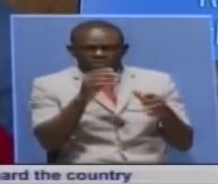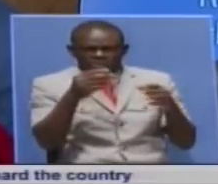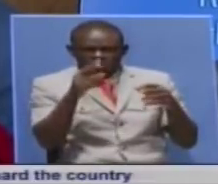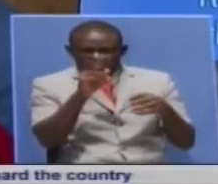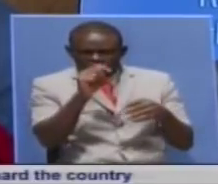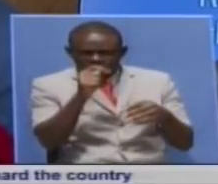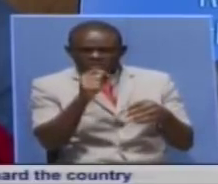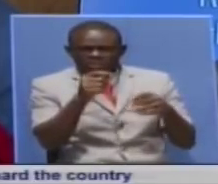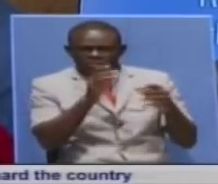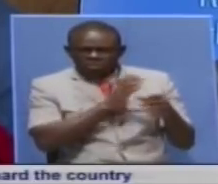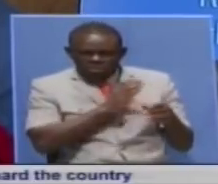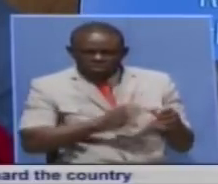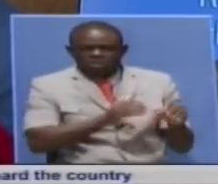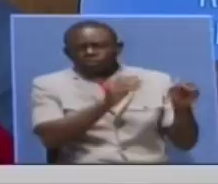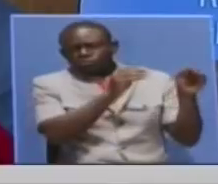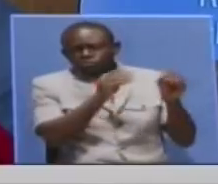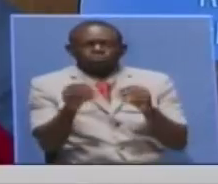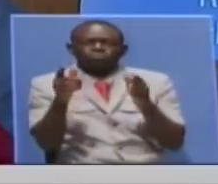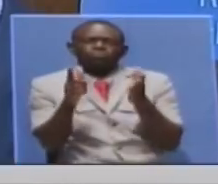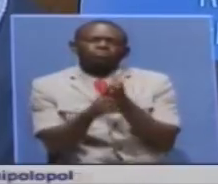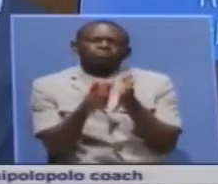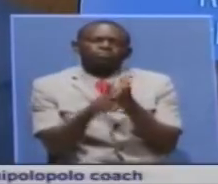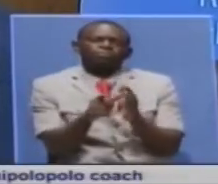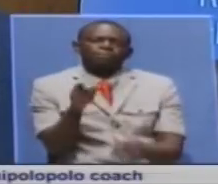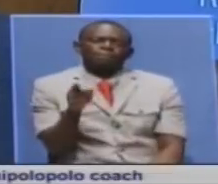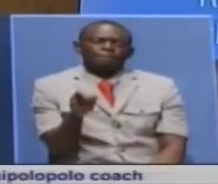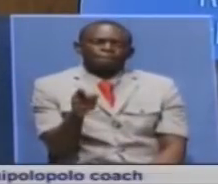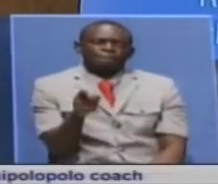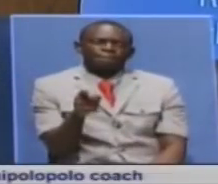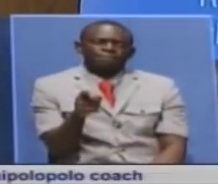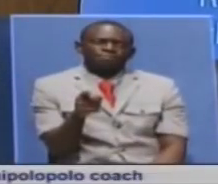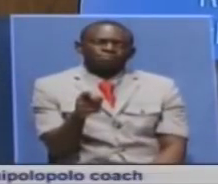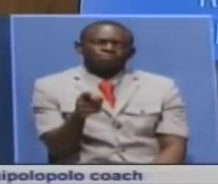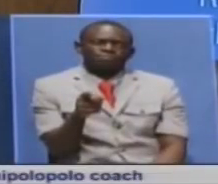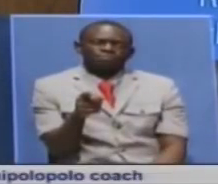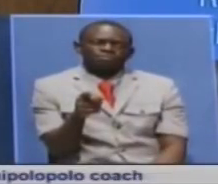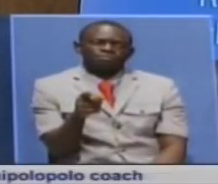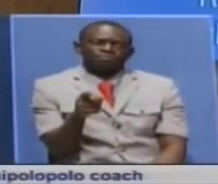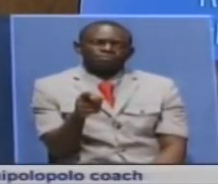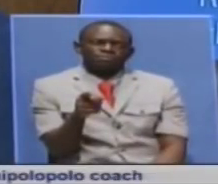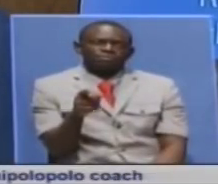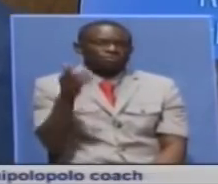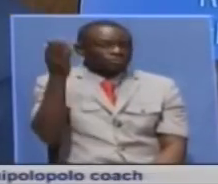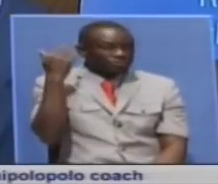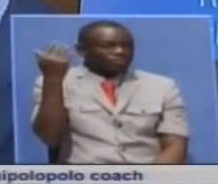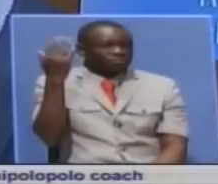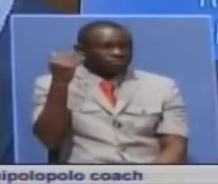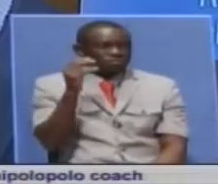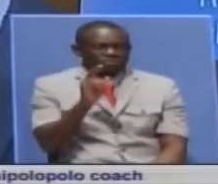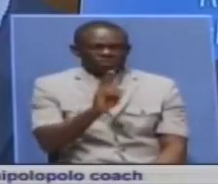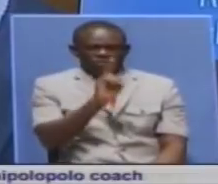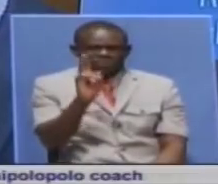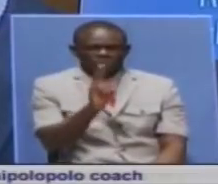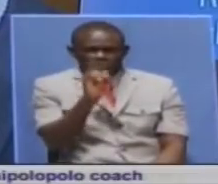Lusaka. And during which period, a simple receiver known as a saucepan, this